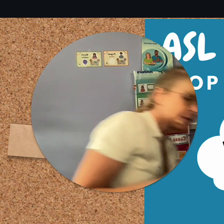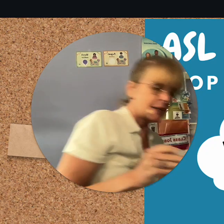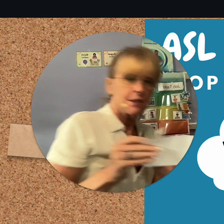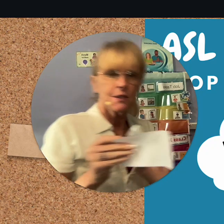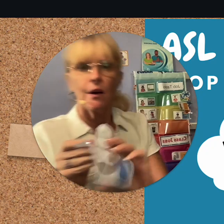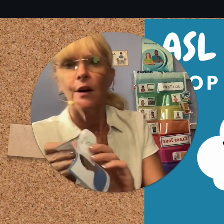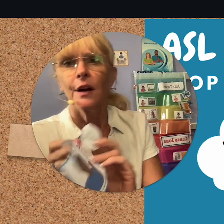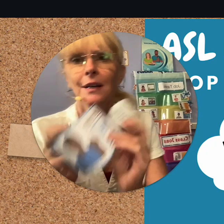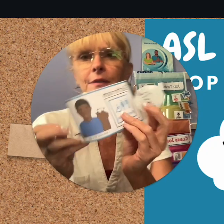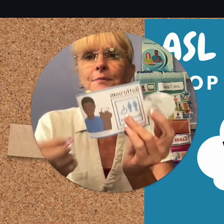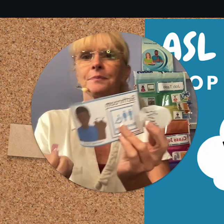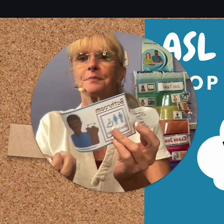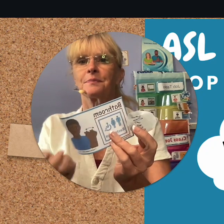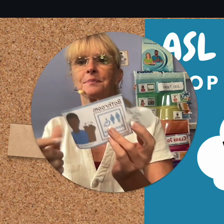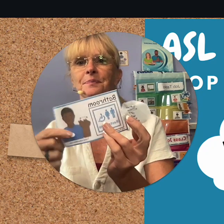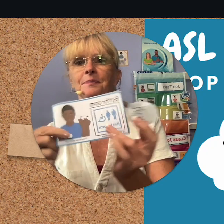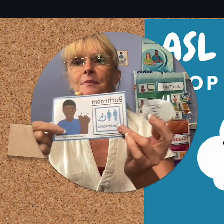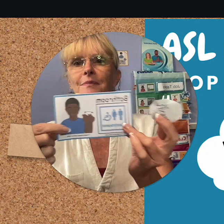So these are